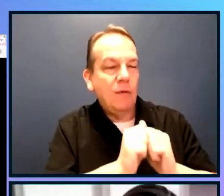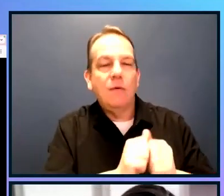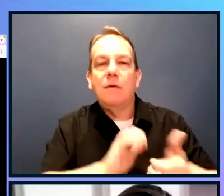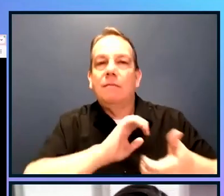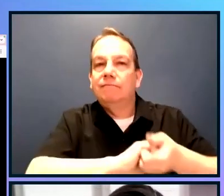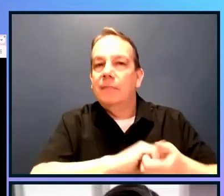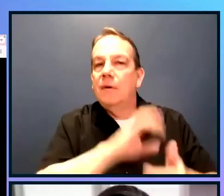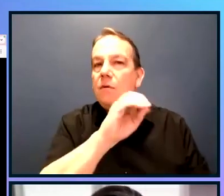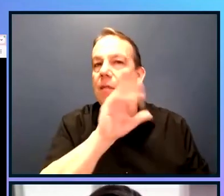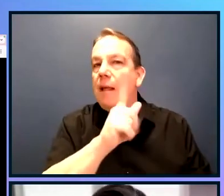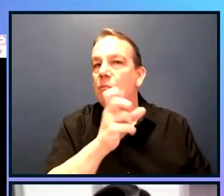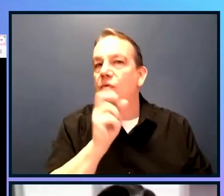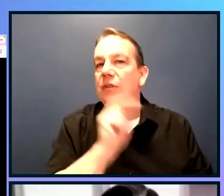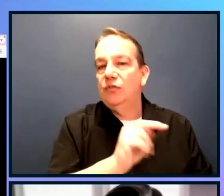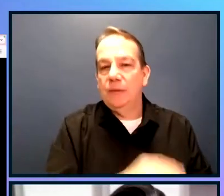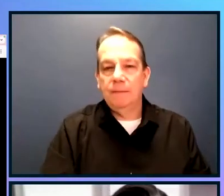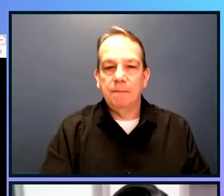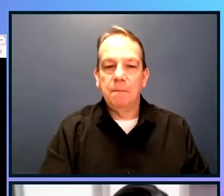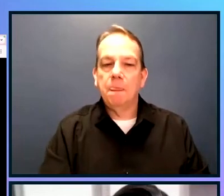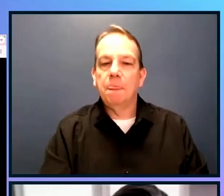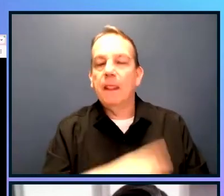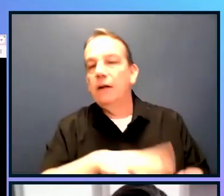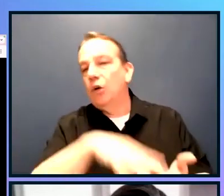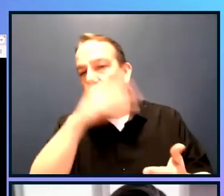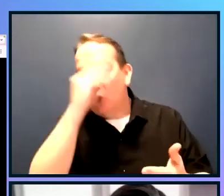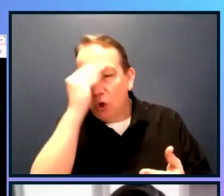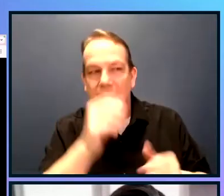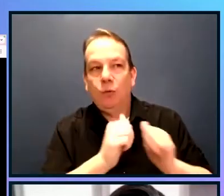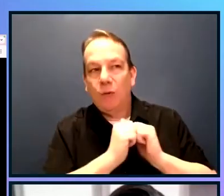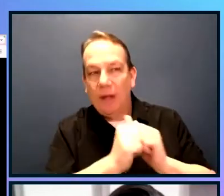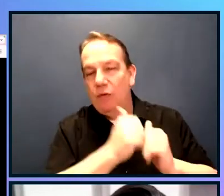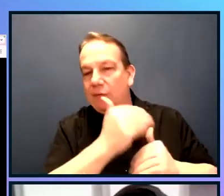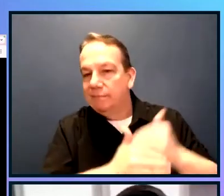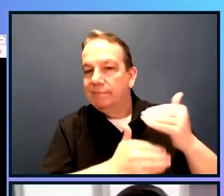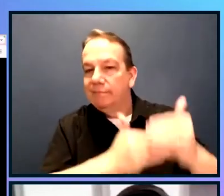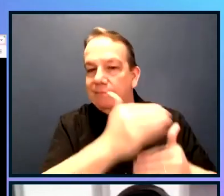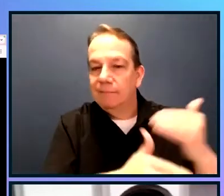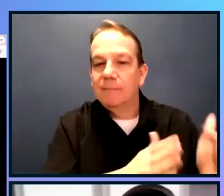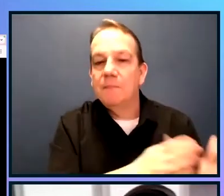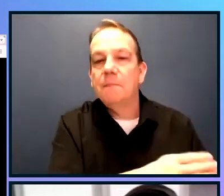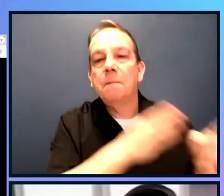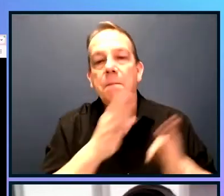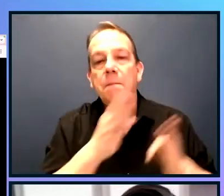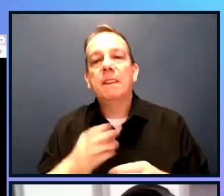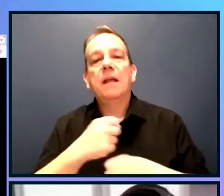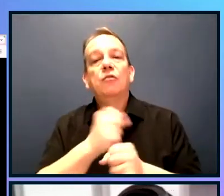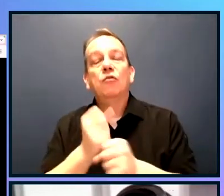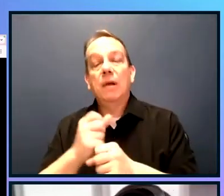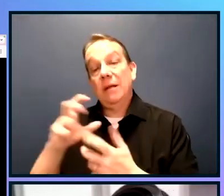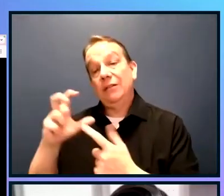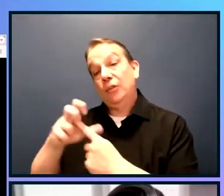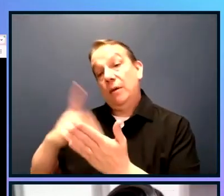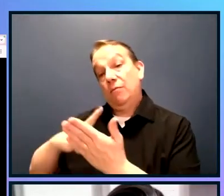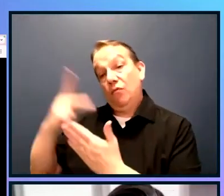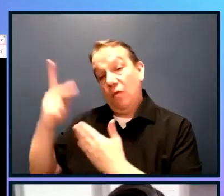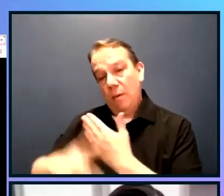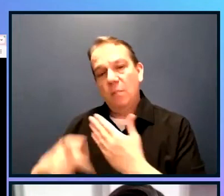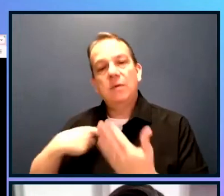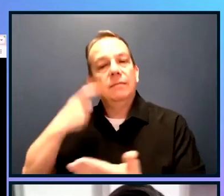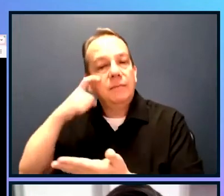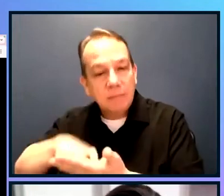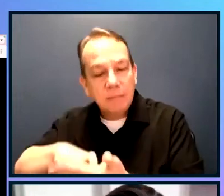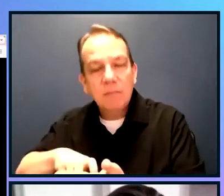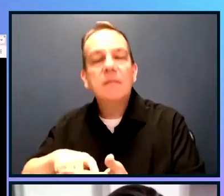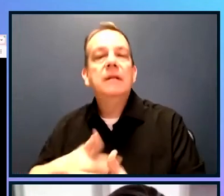accessibility, learning and trying new things with each other? When creating the Champion program, we were